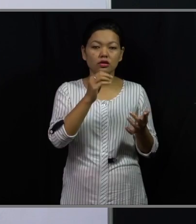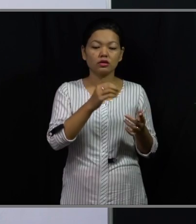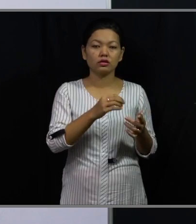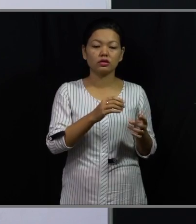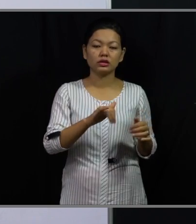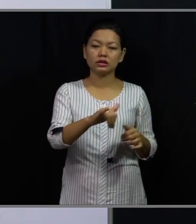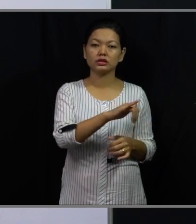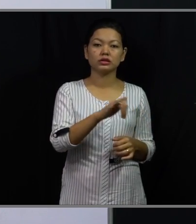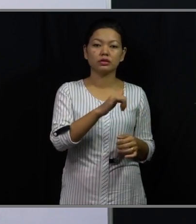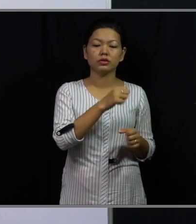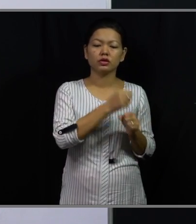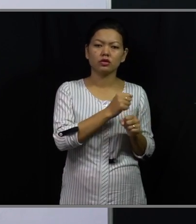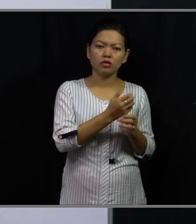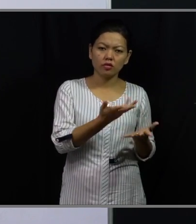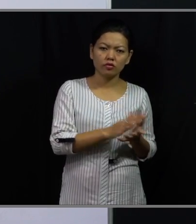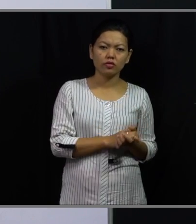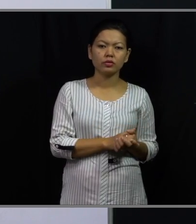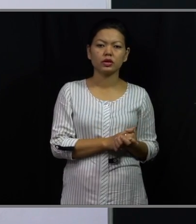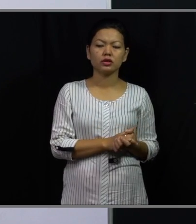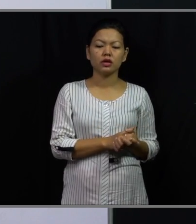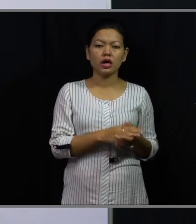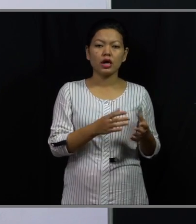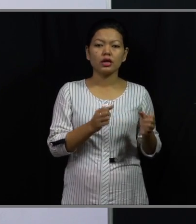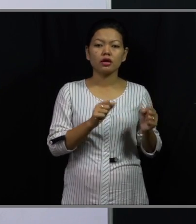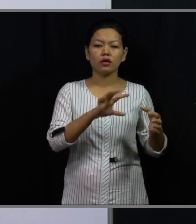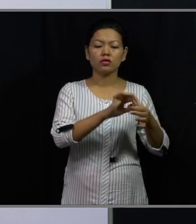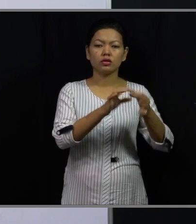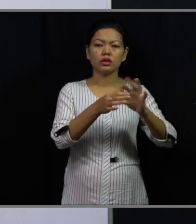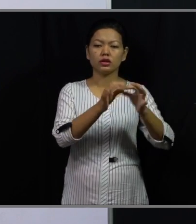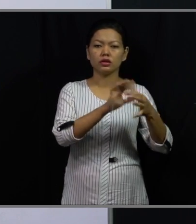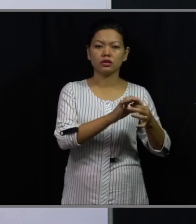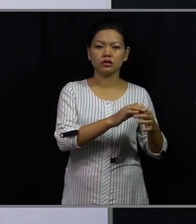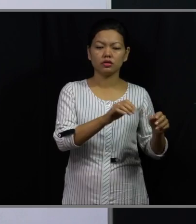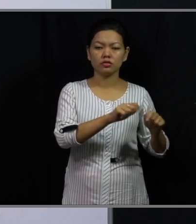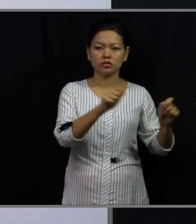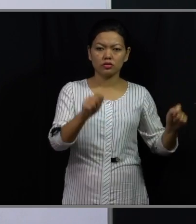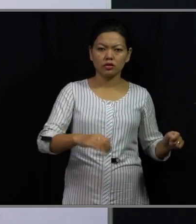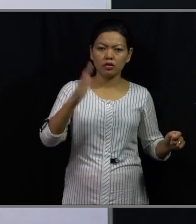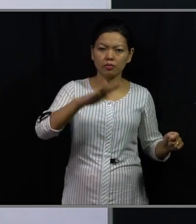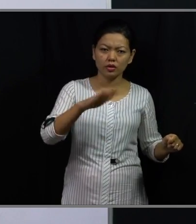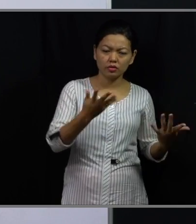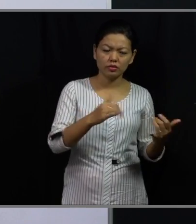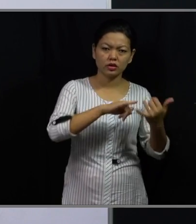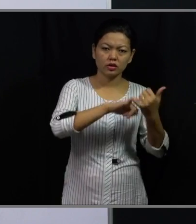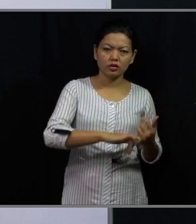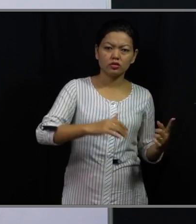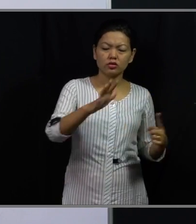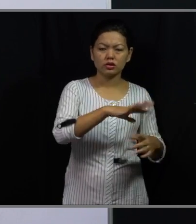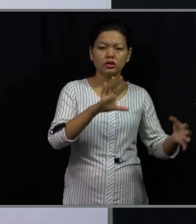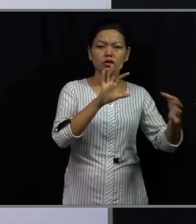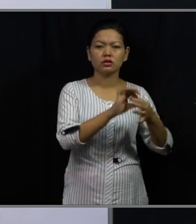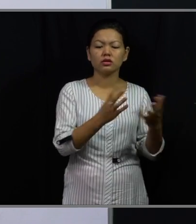the executive are related to each other, and how does it work out in the society, how does it impact the society, right? And